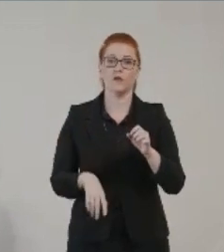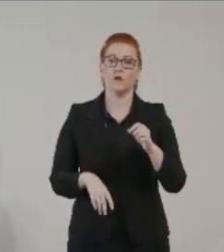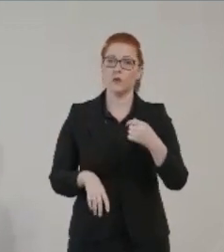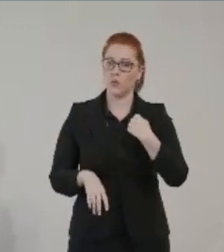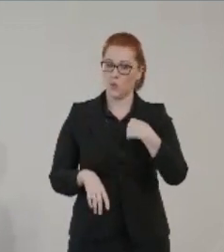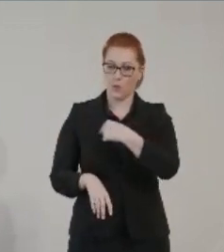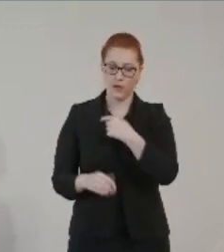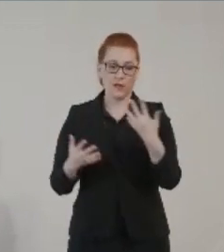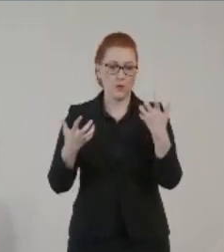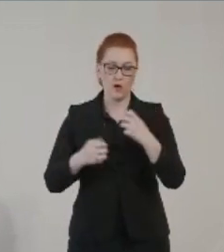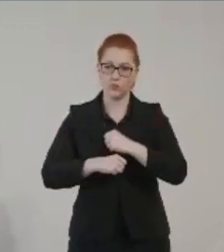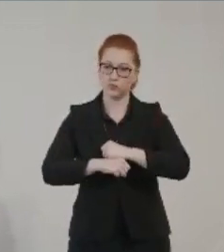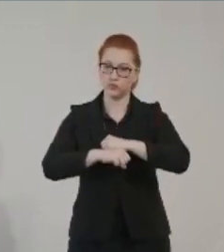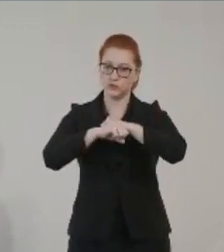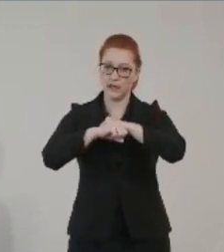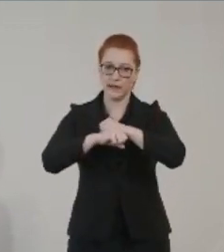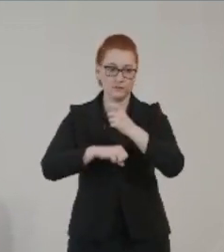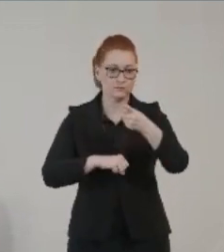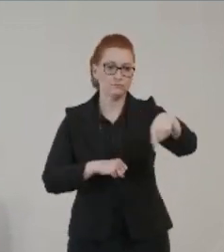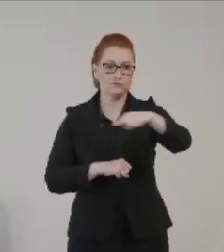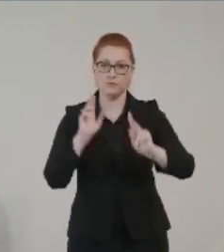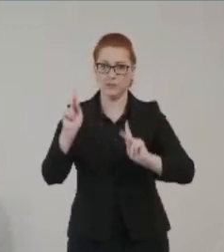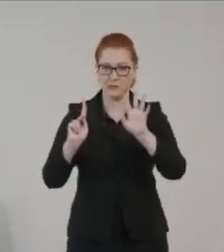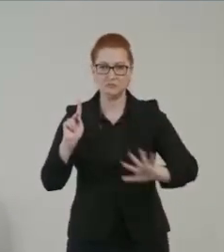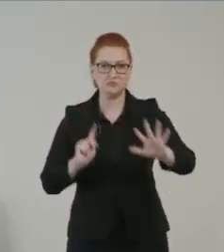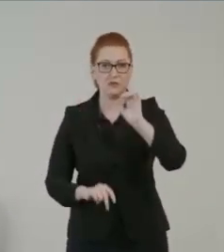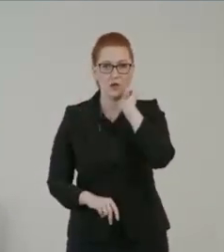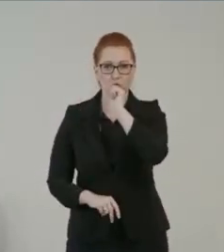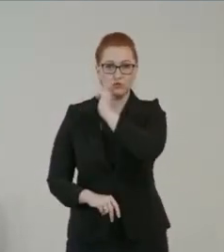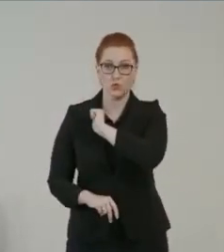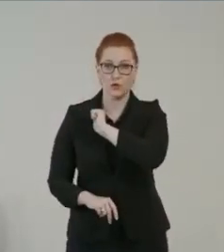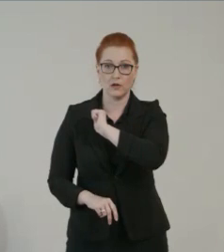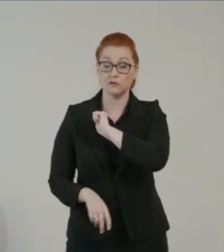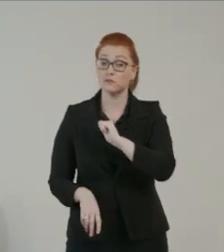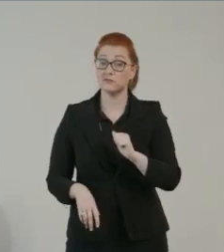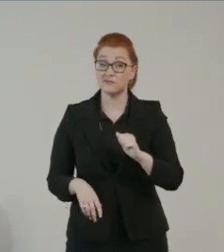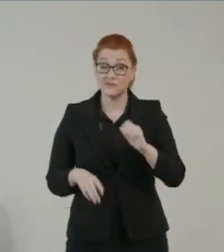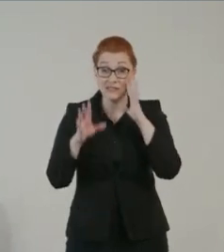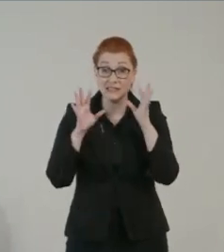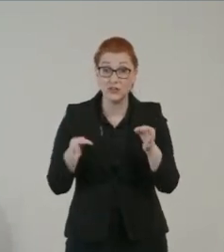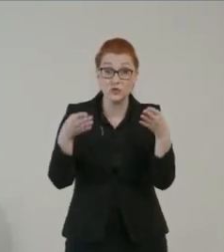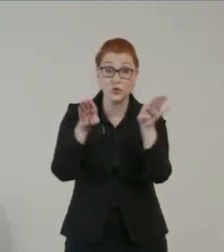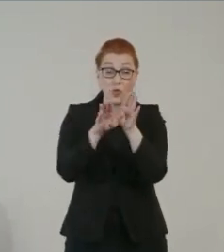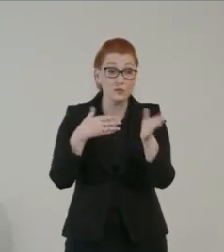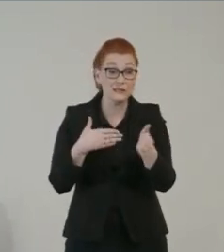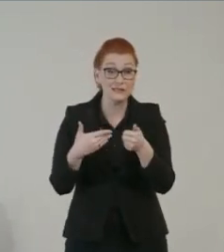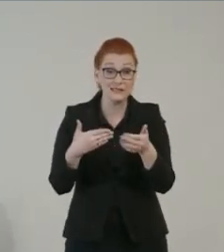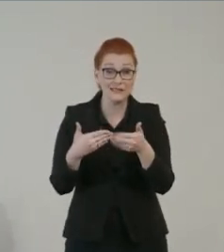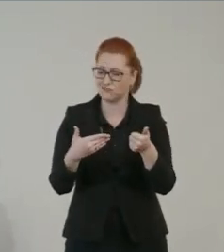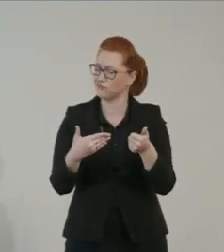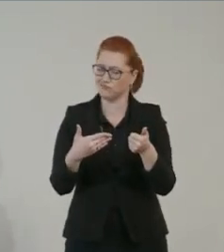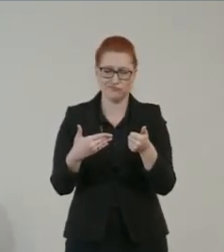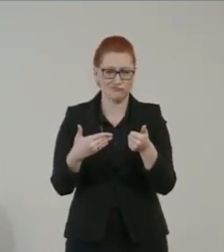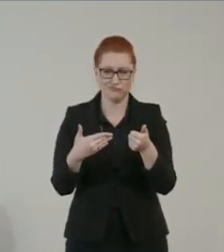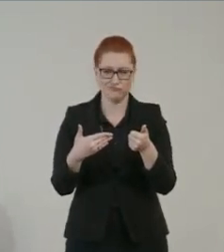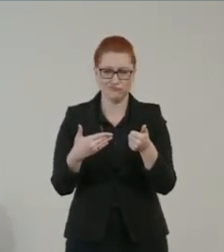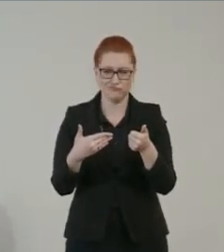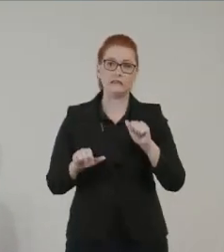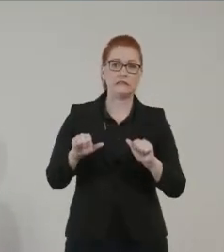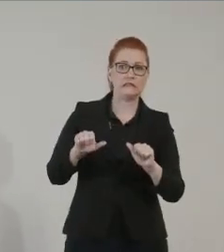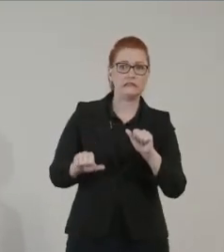health. None of these decisions were easy. I was not eager to make any of these